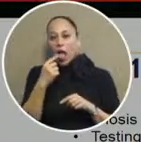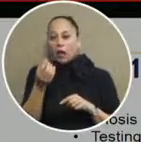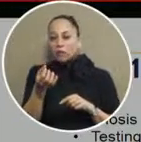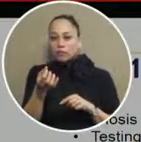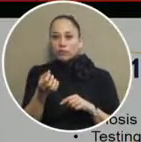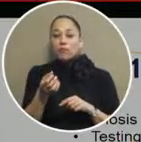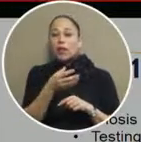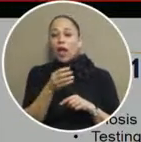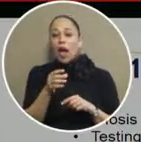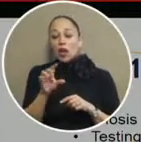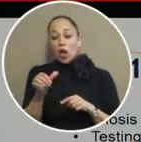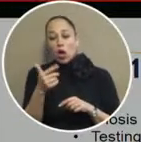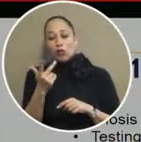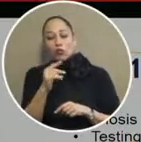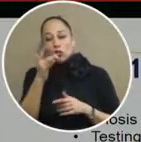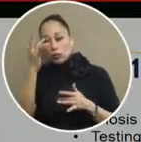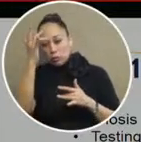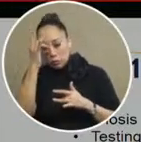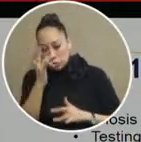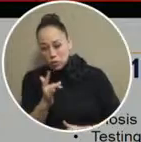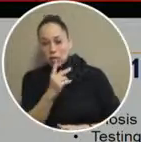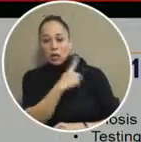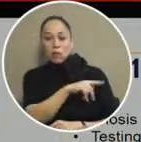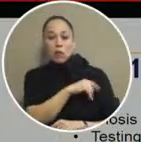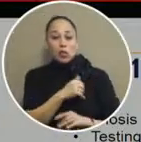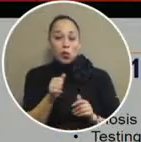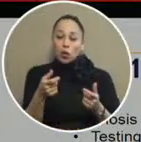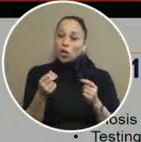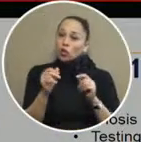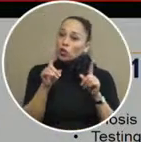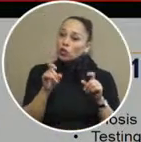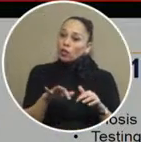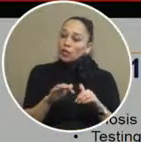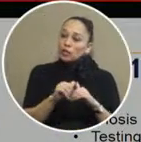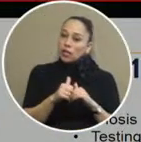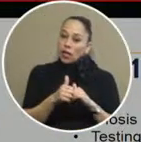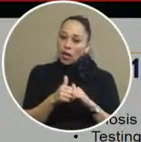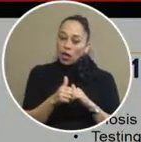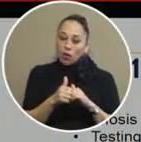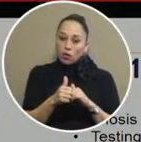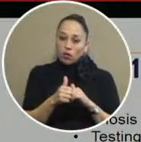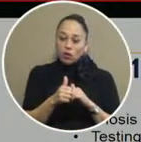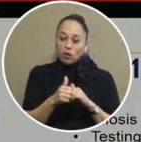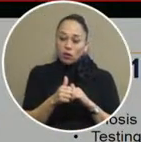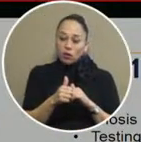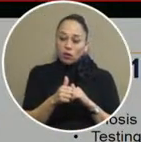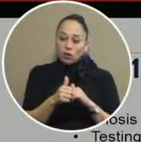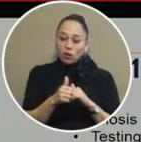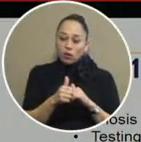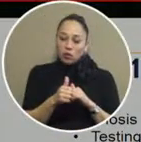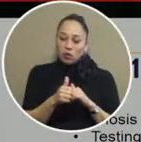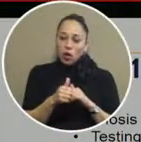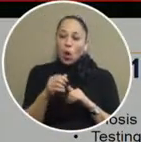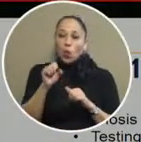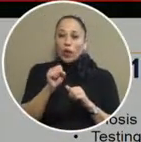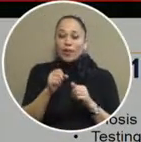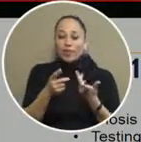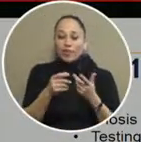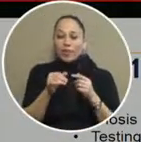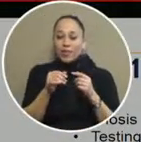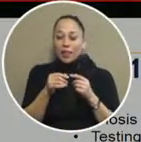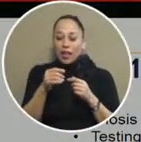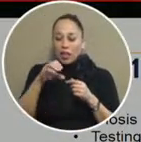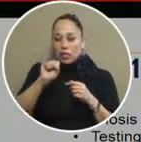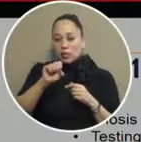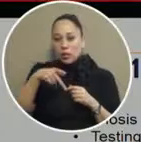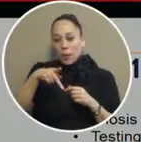ill patients, we can do testing on bronchial alveolar lavage specimens that are